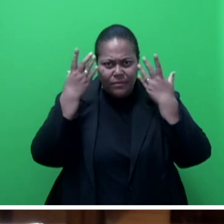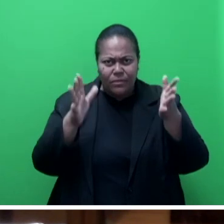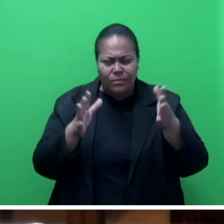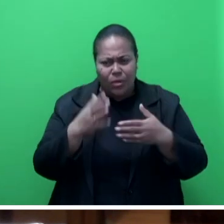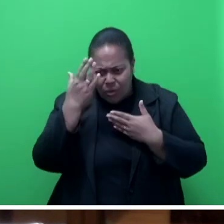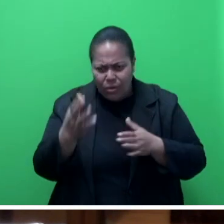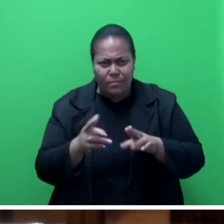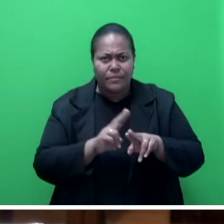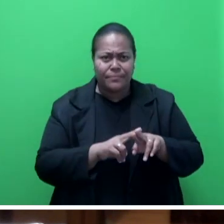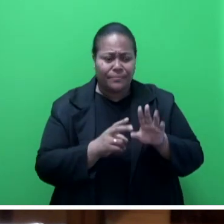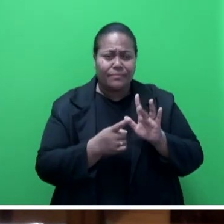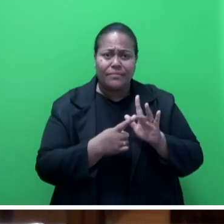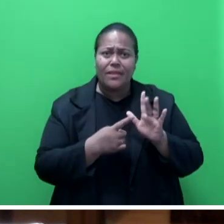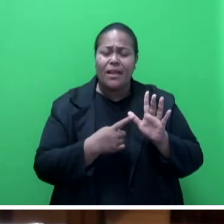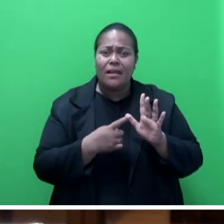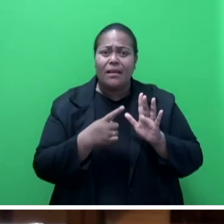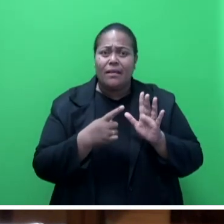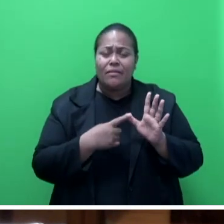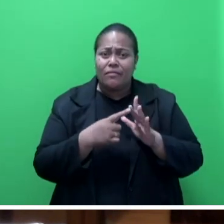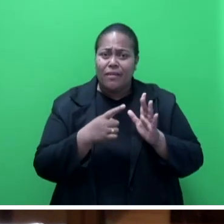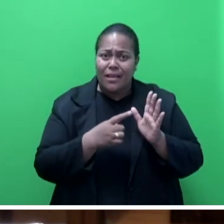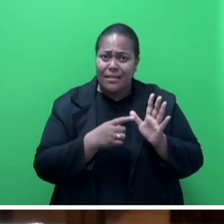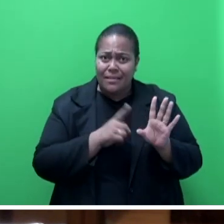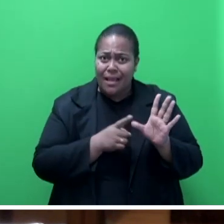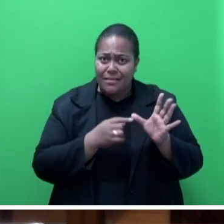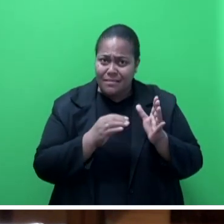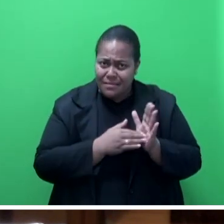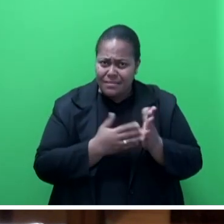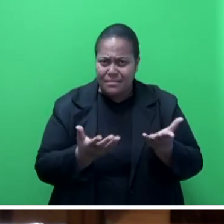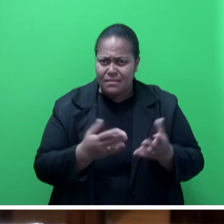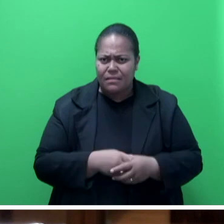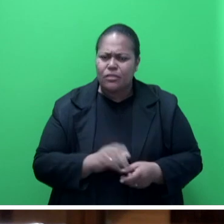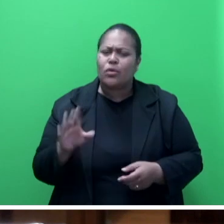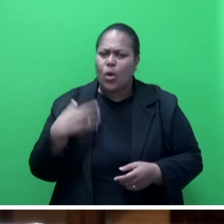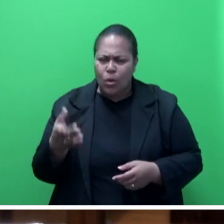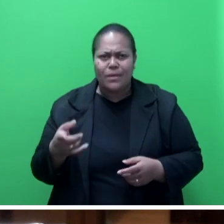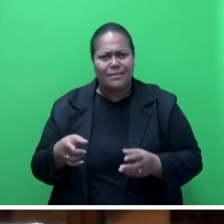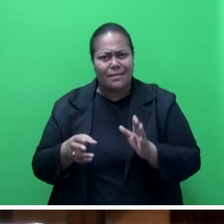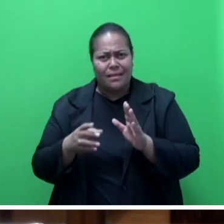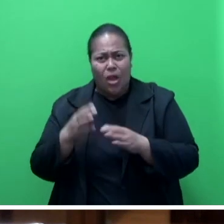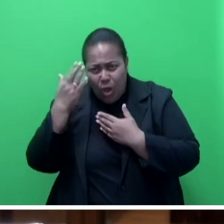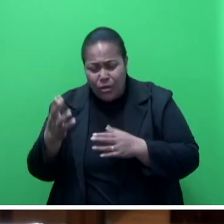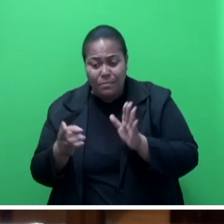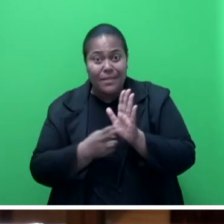said yesterday, he is one man who spews garbage on this floor.